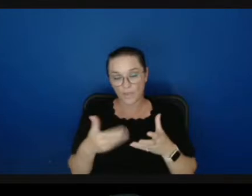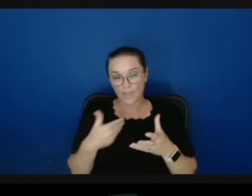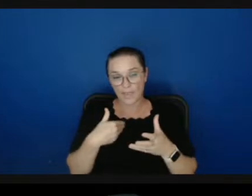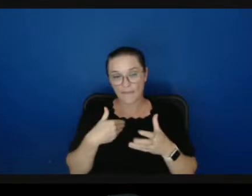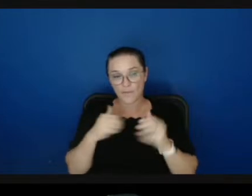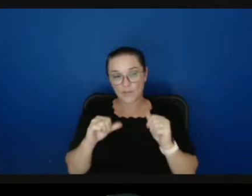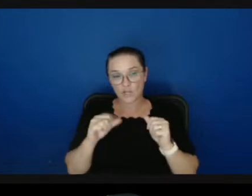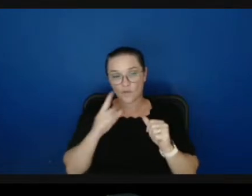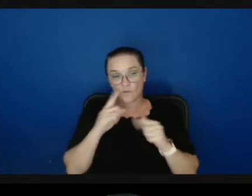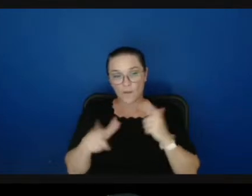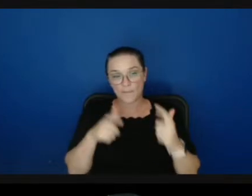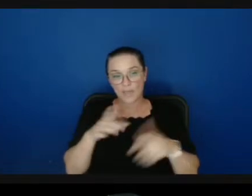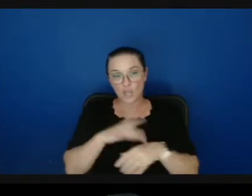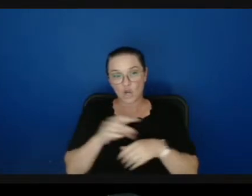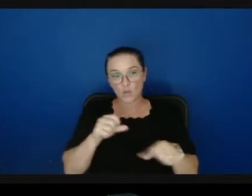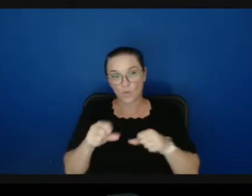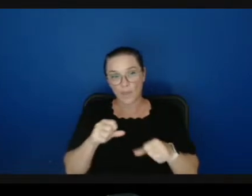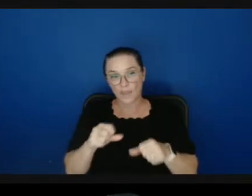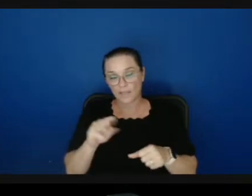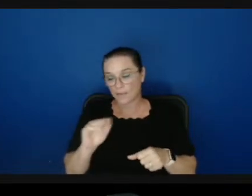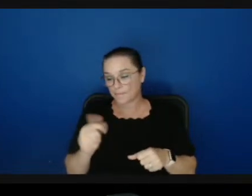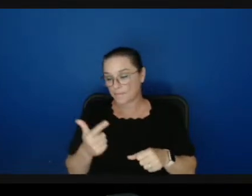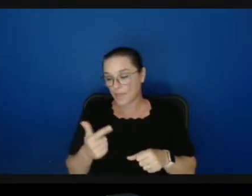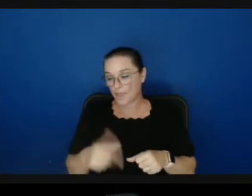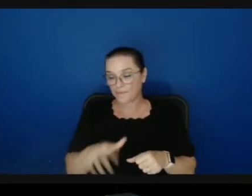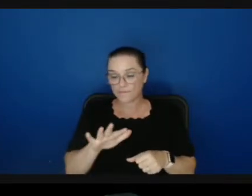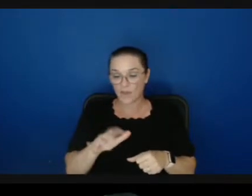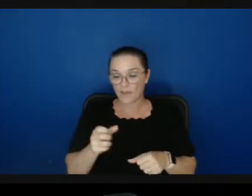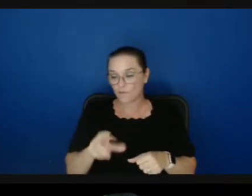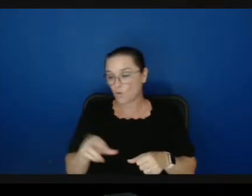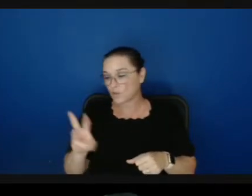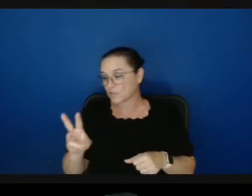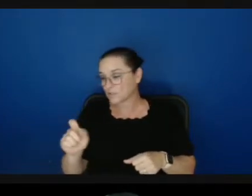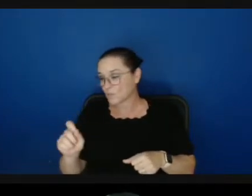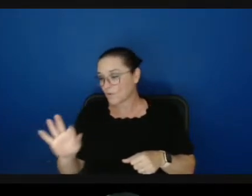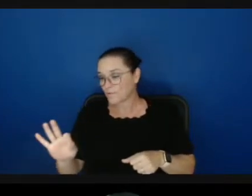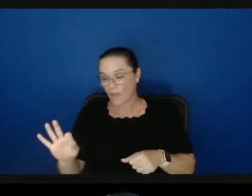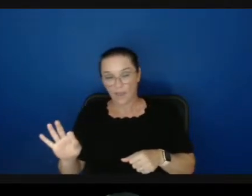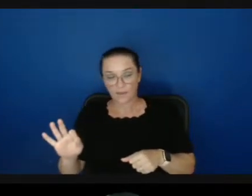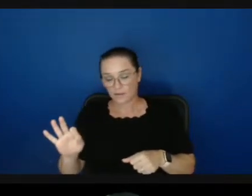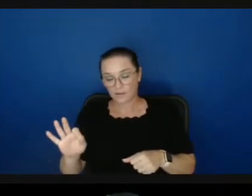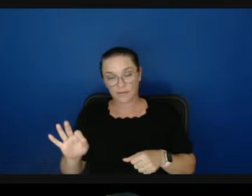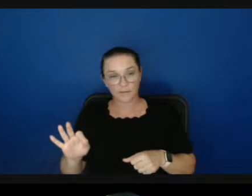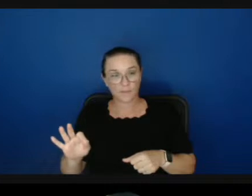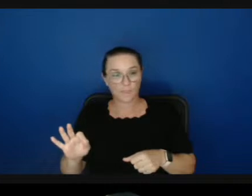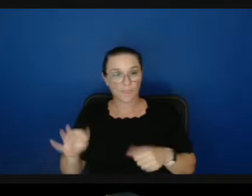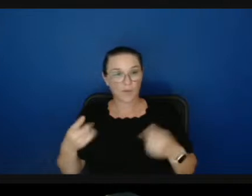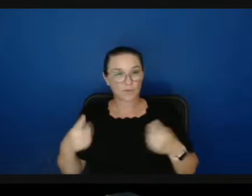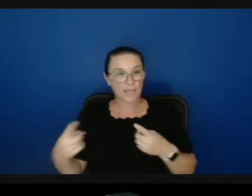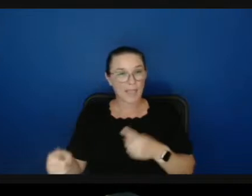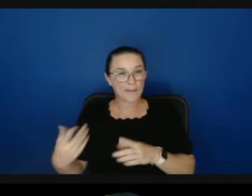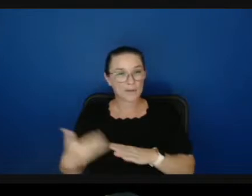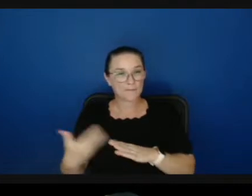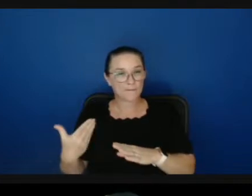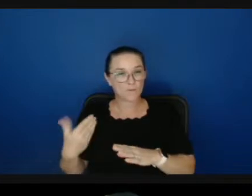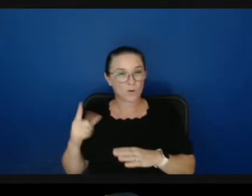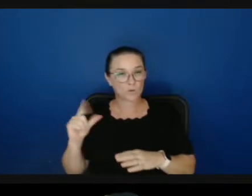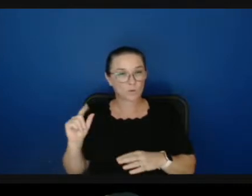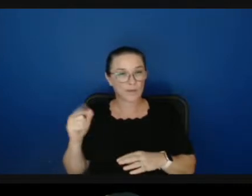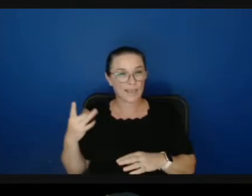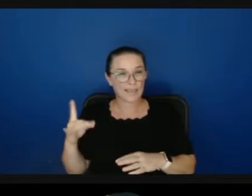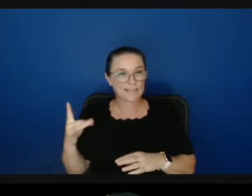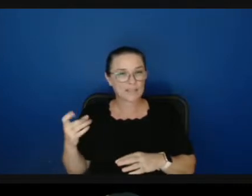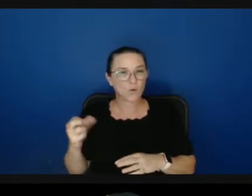earthquake, like a magnitude 5 or 6.9 that accompanied the polyslip just prior to 2018 on the Lower East Rift Zone? Or is